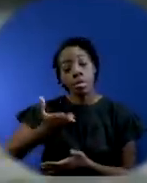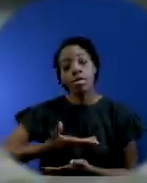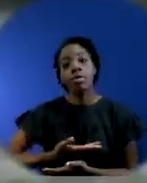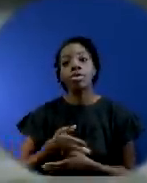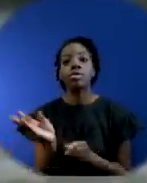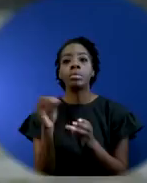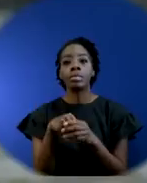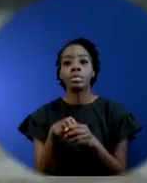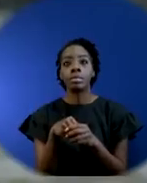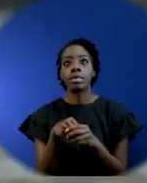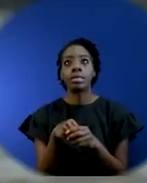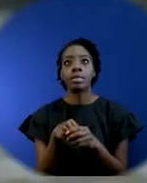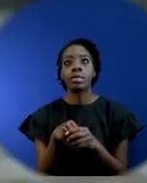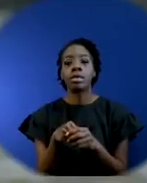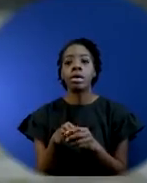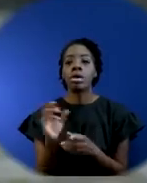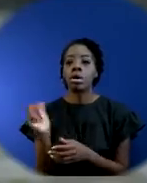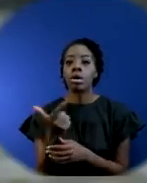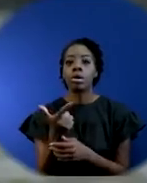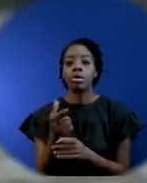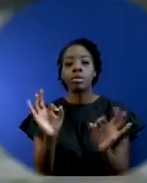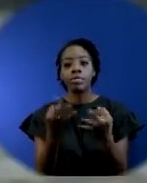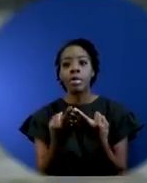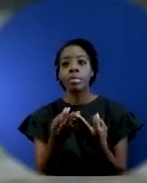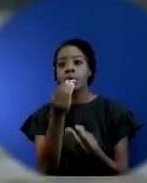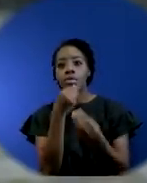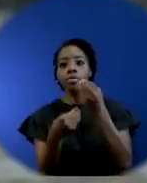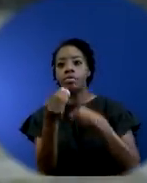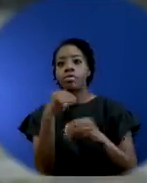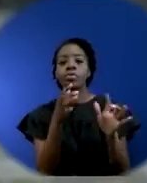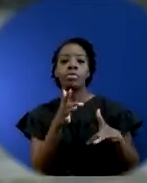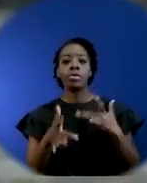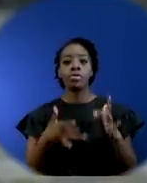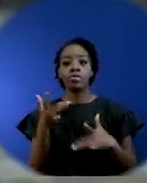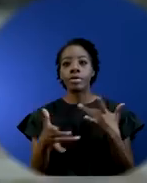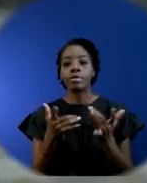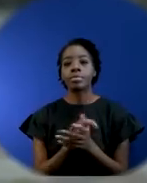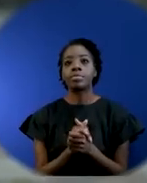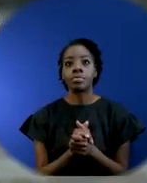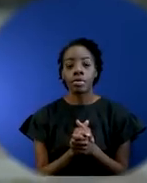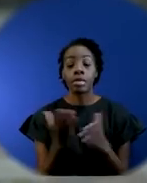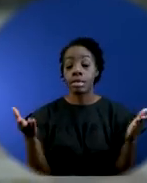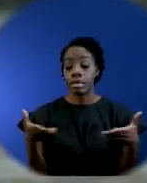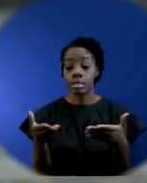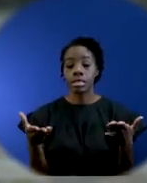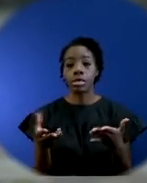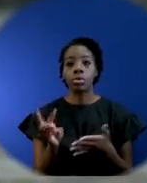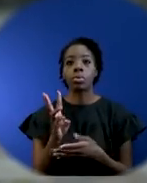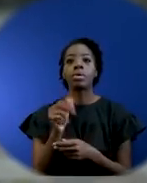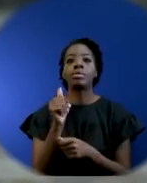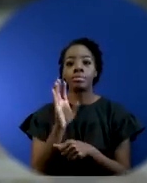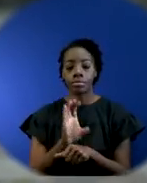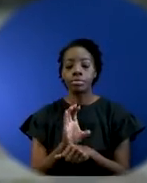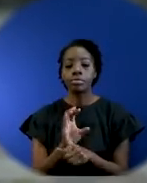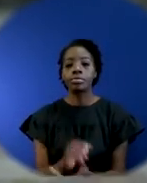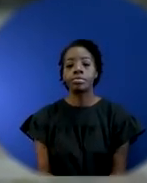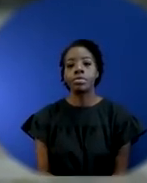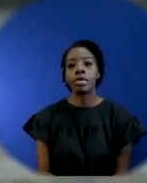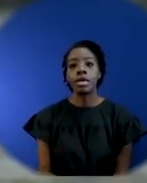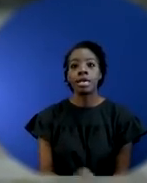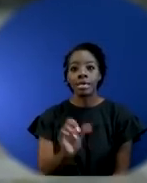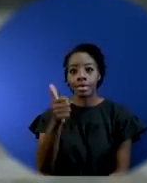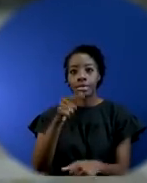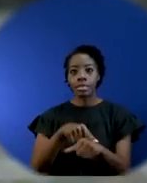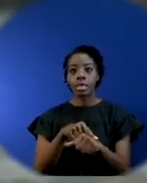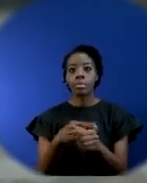Saturday. It's going to be a great day. Just bring the family. It's going to be food, fun, frivolity. All that is going to happen right here on the campus of Wheeler Avenue Baptist Church. Anytime in